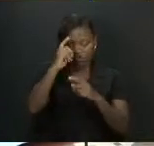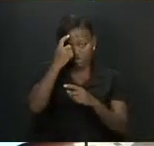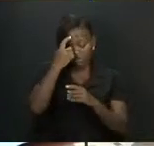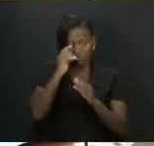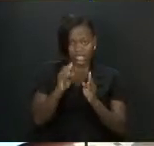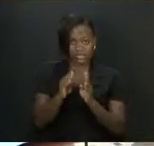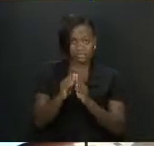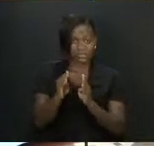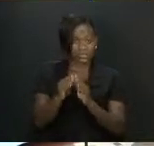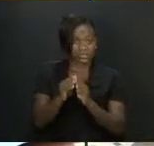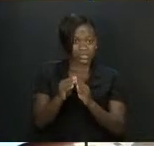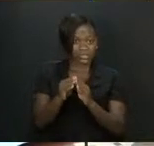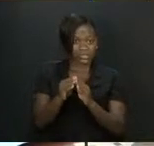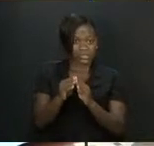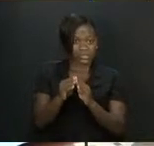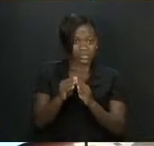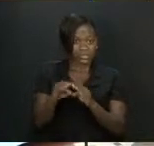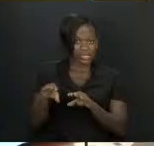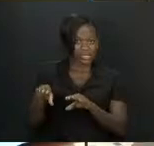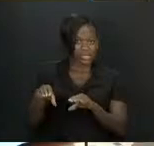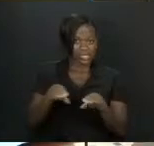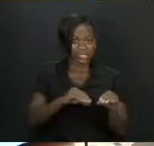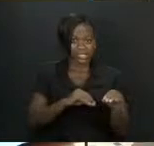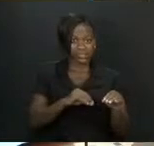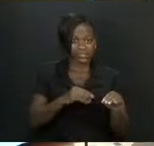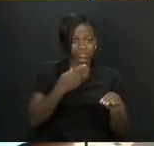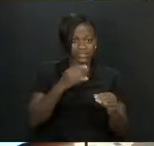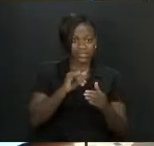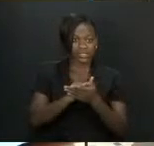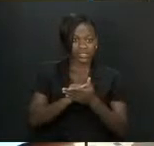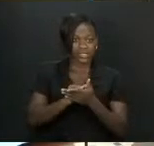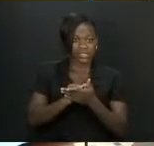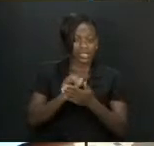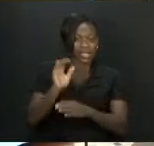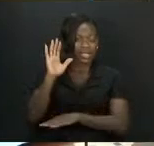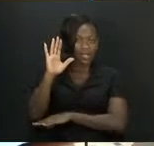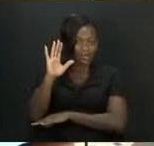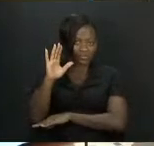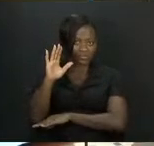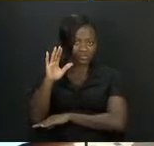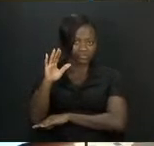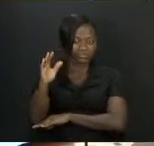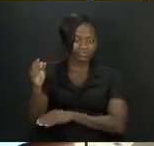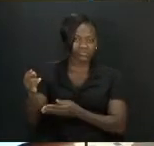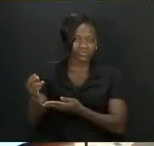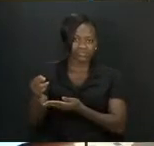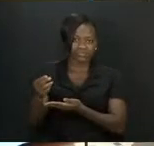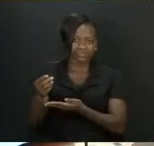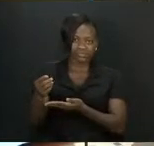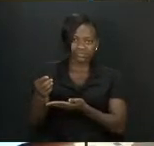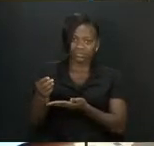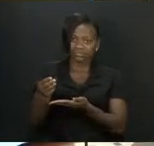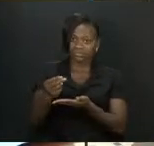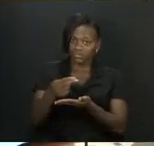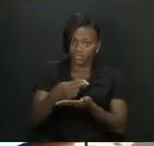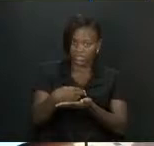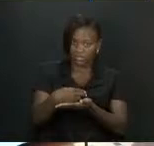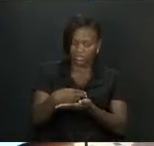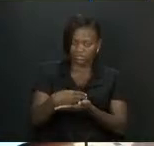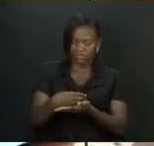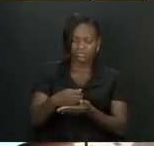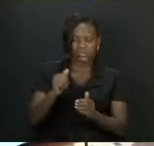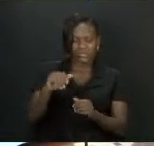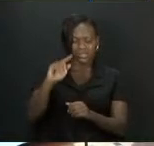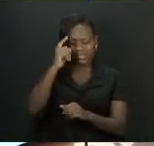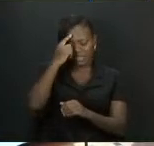commitment, he's left us and he says he will come later in the afternoon. Of course, cabinet, we can't be sure. So I agree with you. But